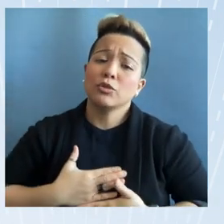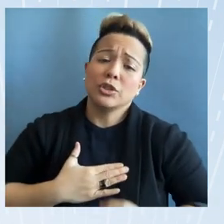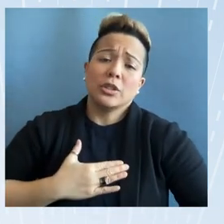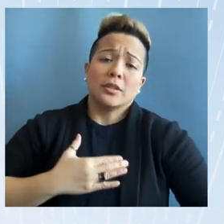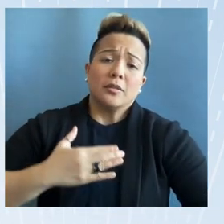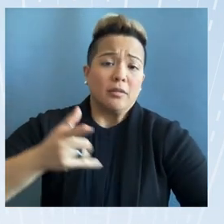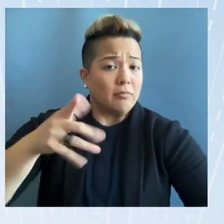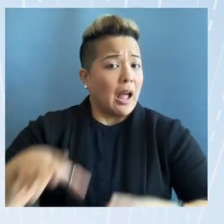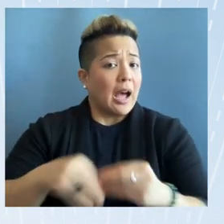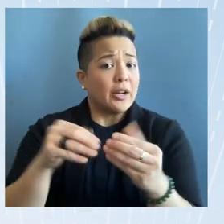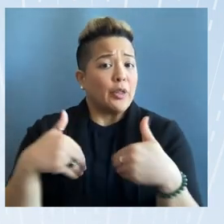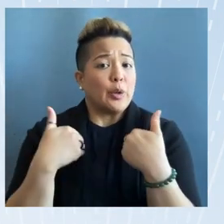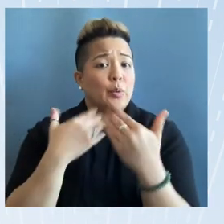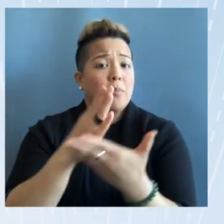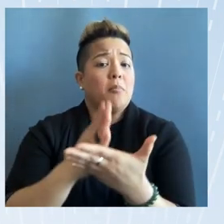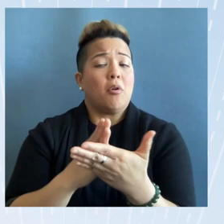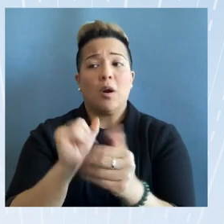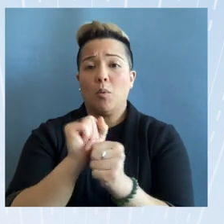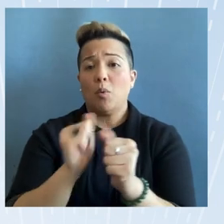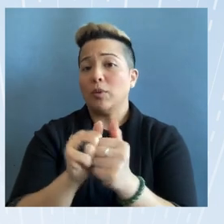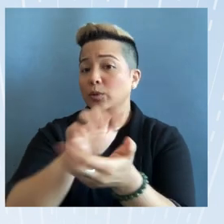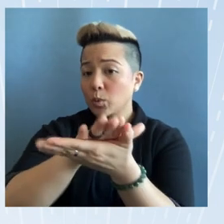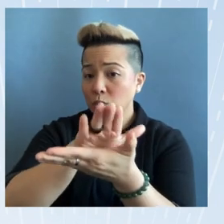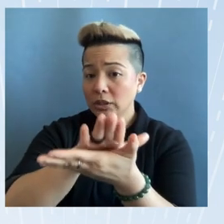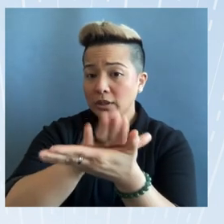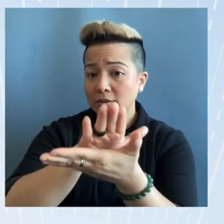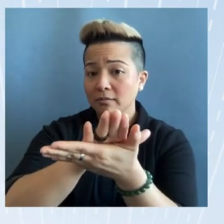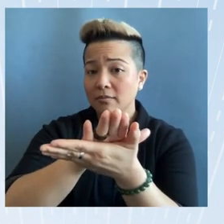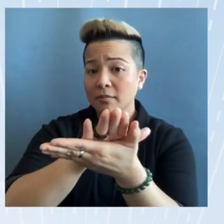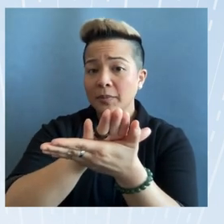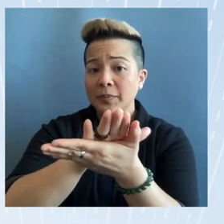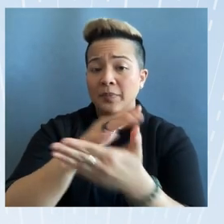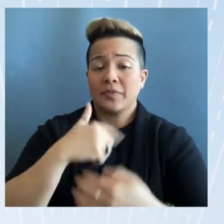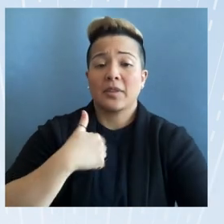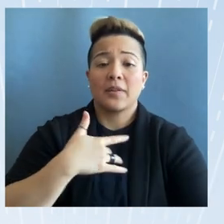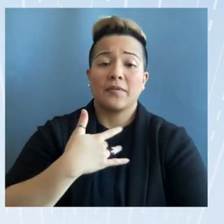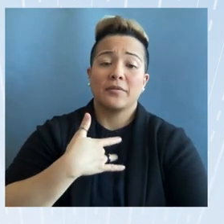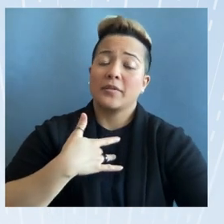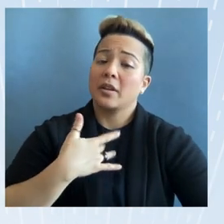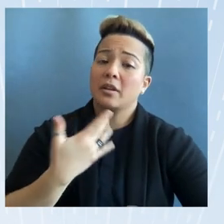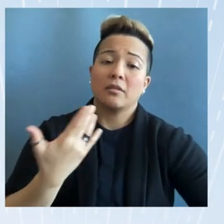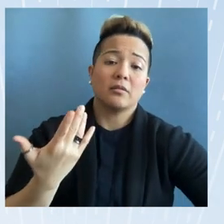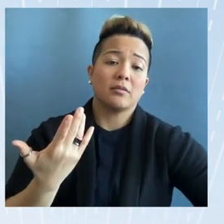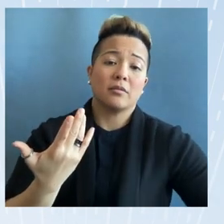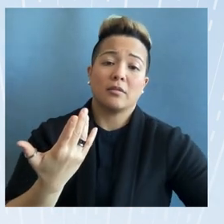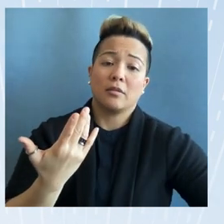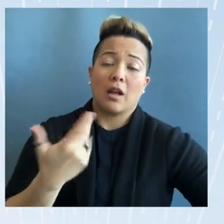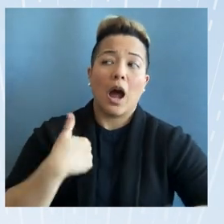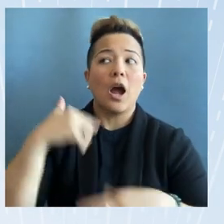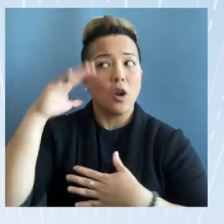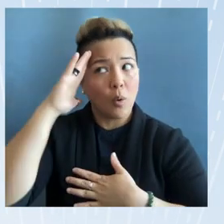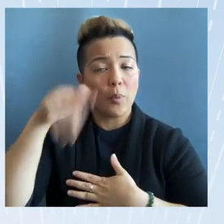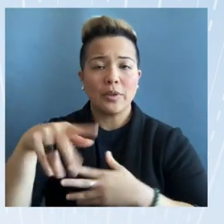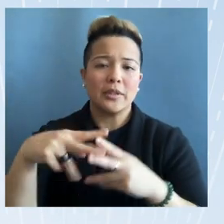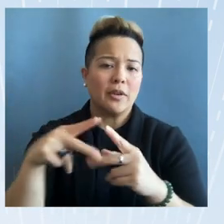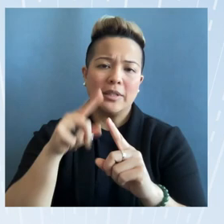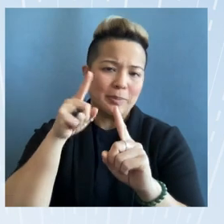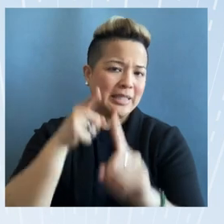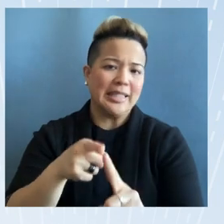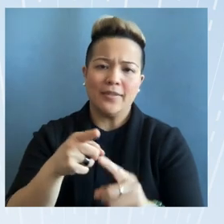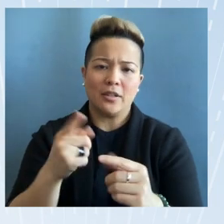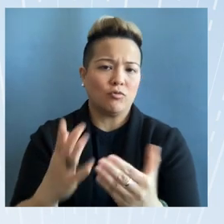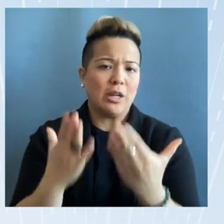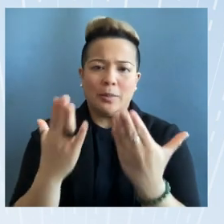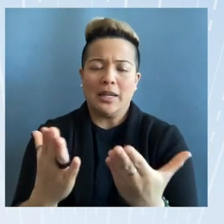youth portion and working with schools. I feel, I know this is a very specific recommendation,